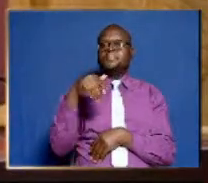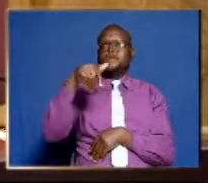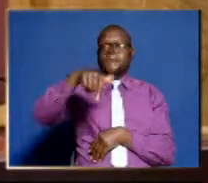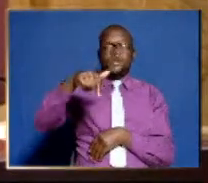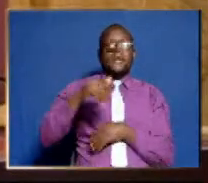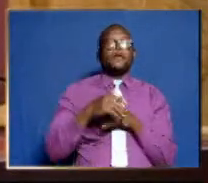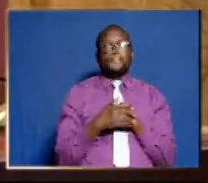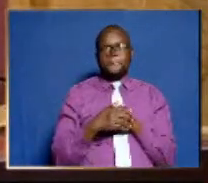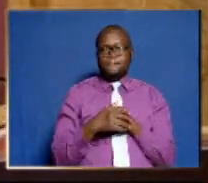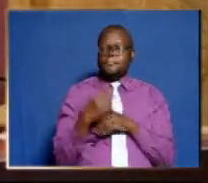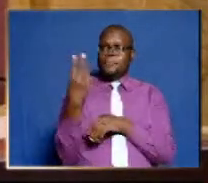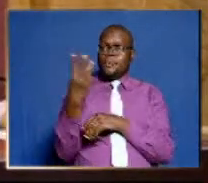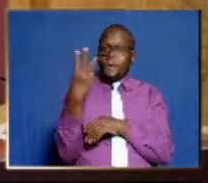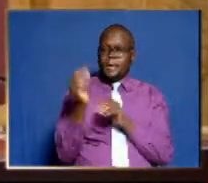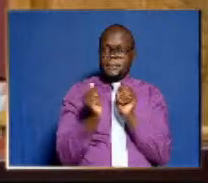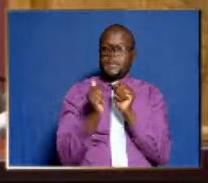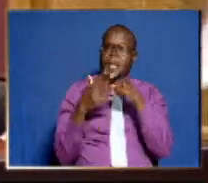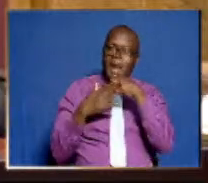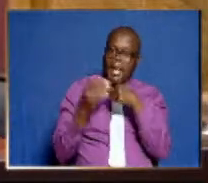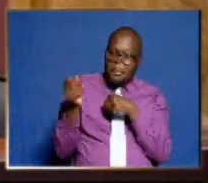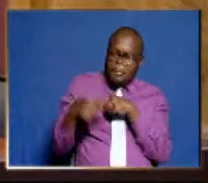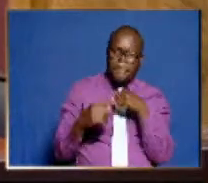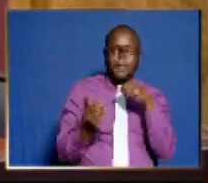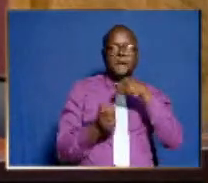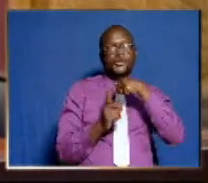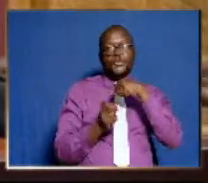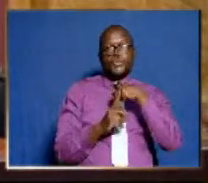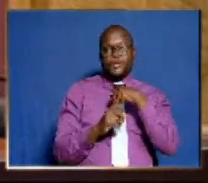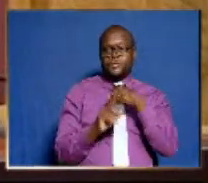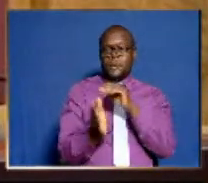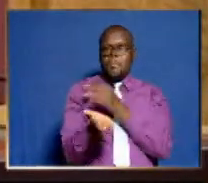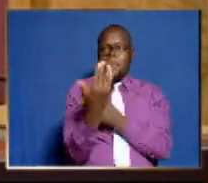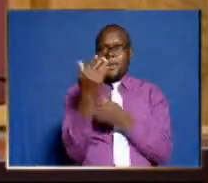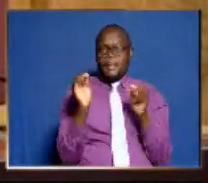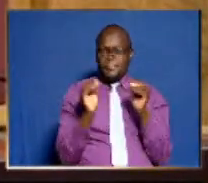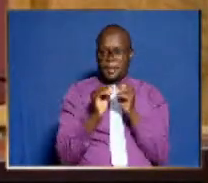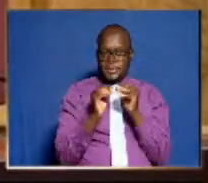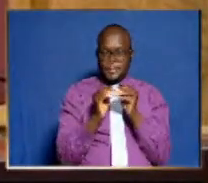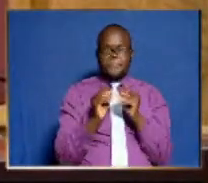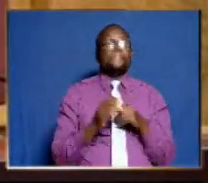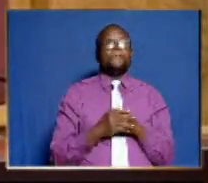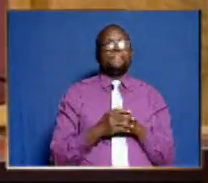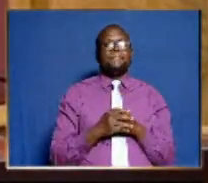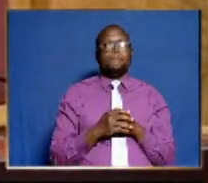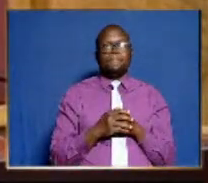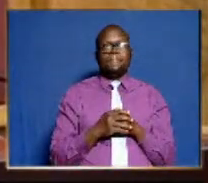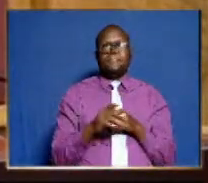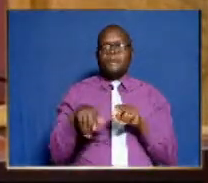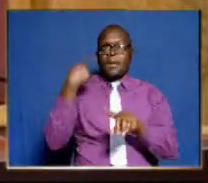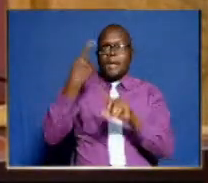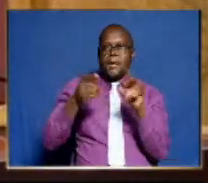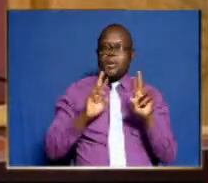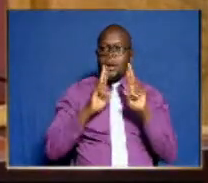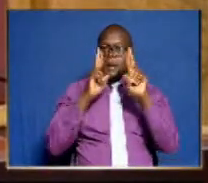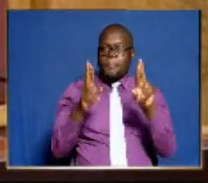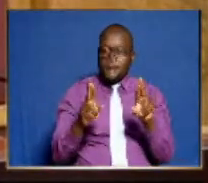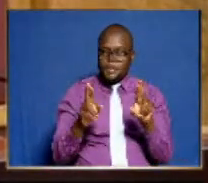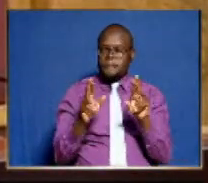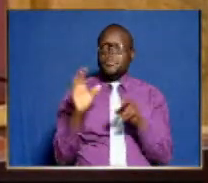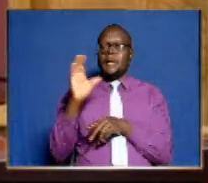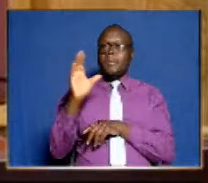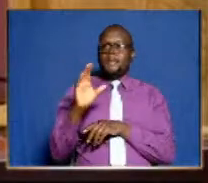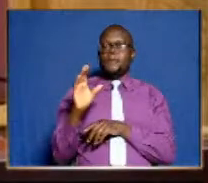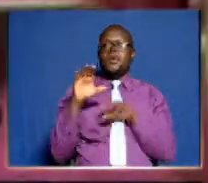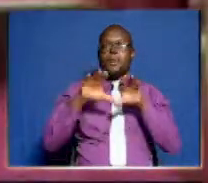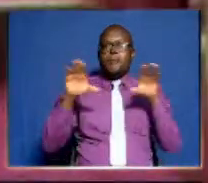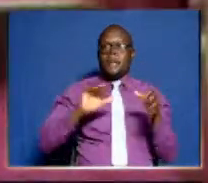today, Wednesday, 9th of June, in the morning sitting. Number 1, the annual report of the Capital Markets Authority for the financial